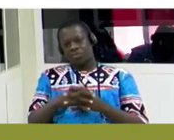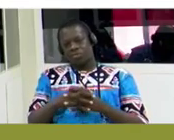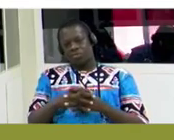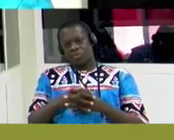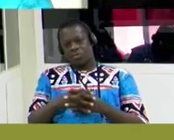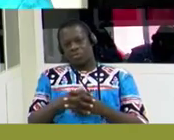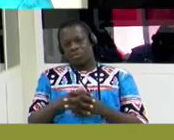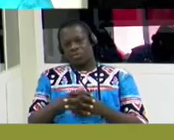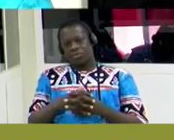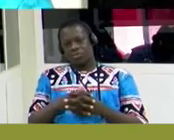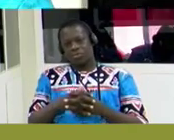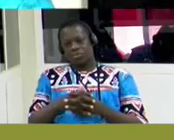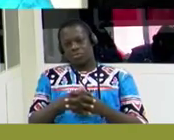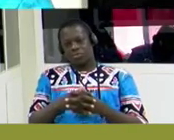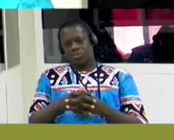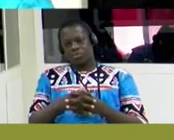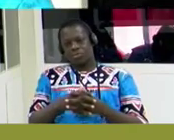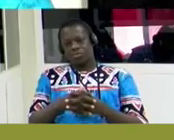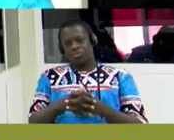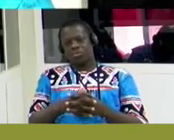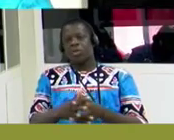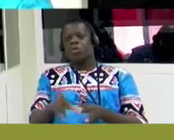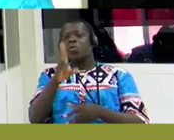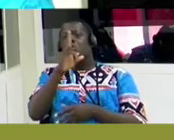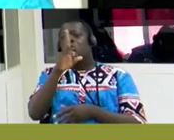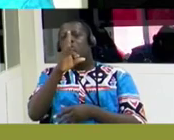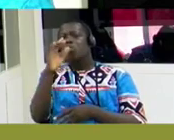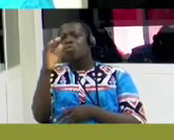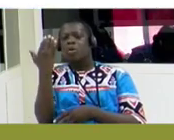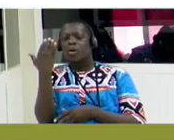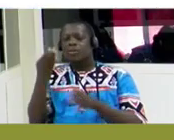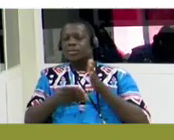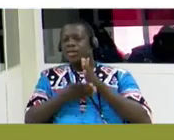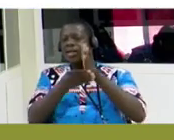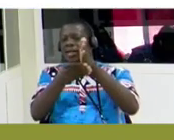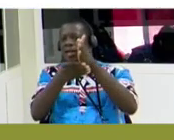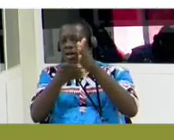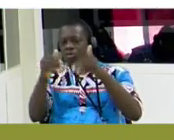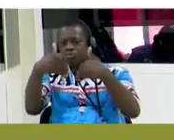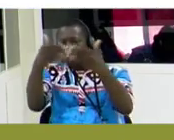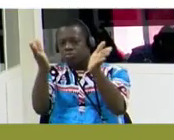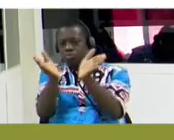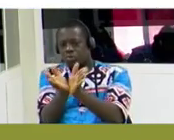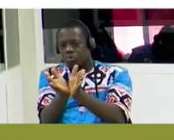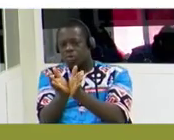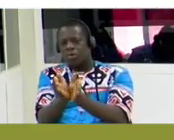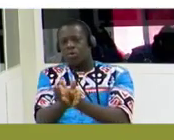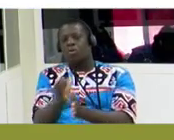Who was the leader of that group? It was Martin, Alaji Martin.